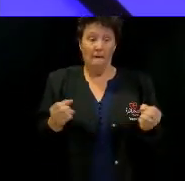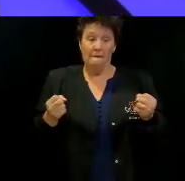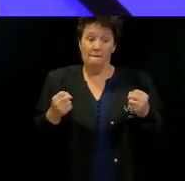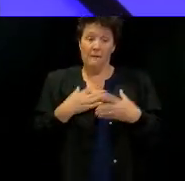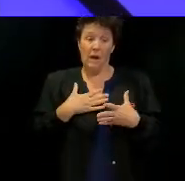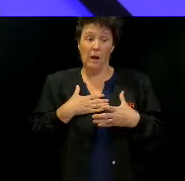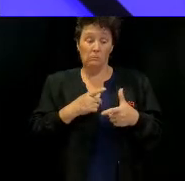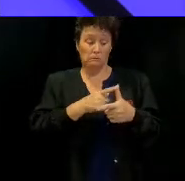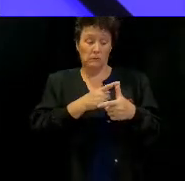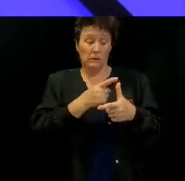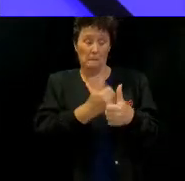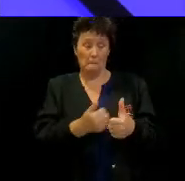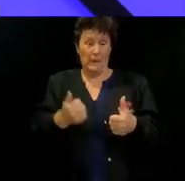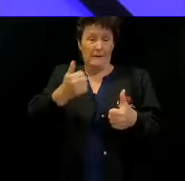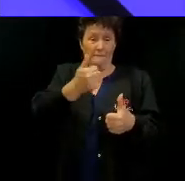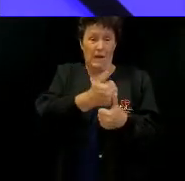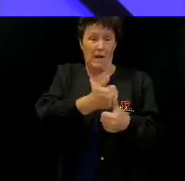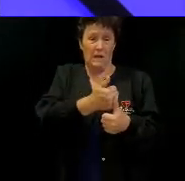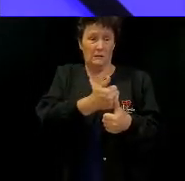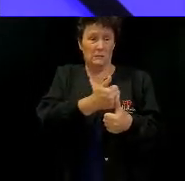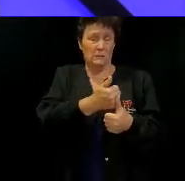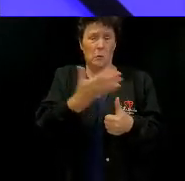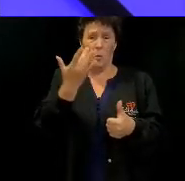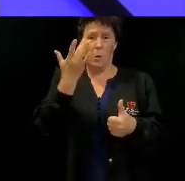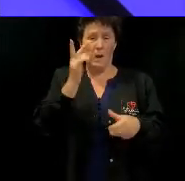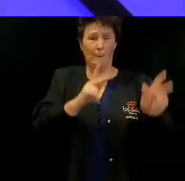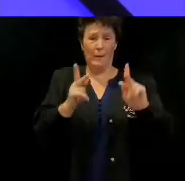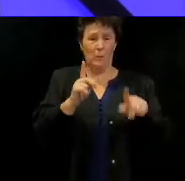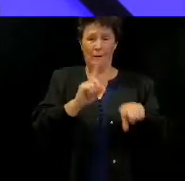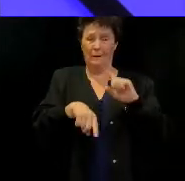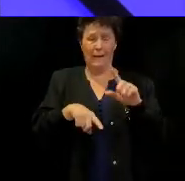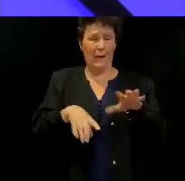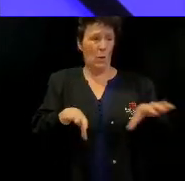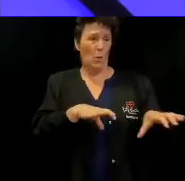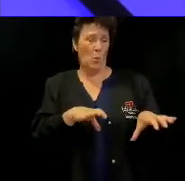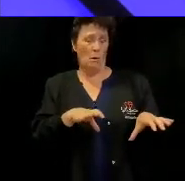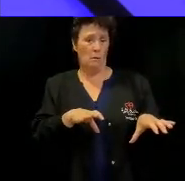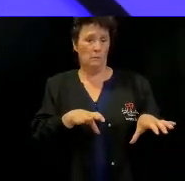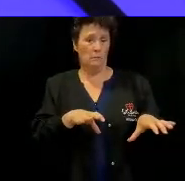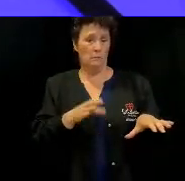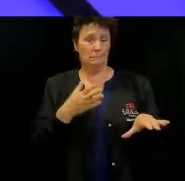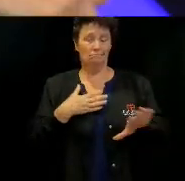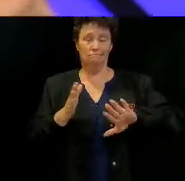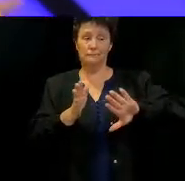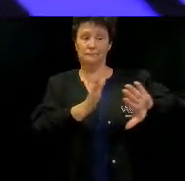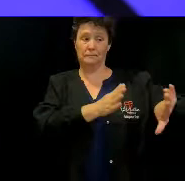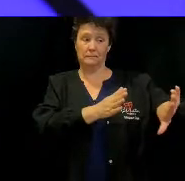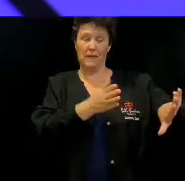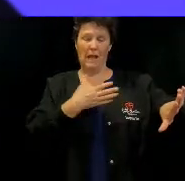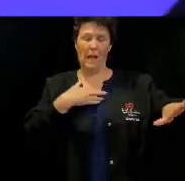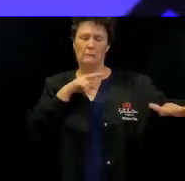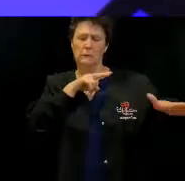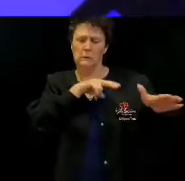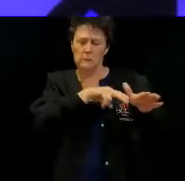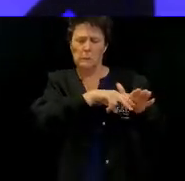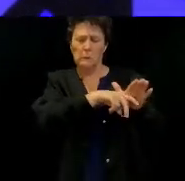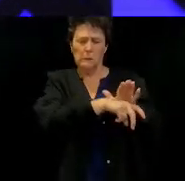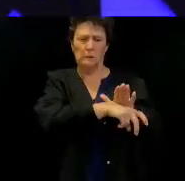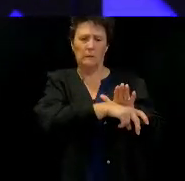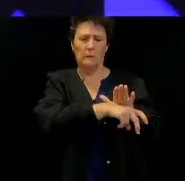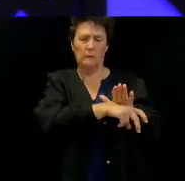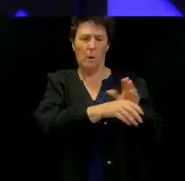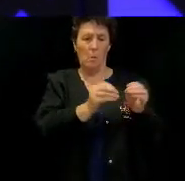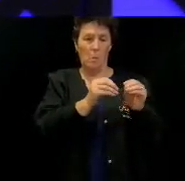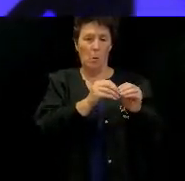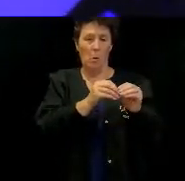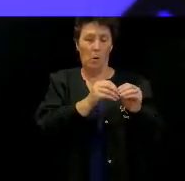number one cause of dysfunction in our society. Now, I'm going to stay away from it because I will dig more into this in the next couple weeks in June